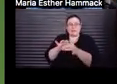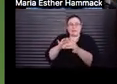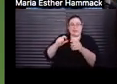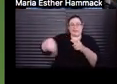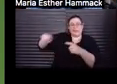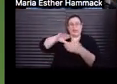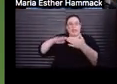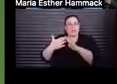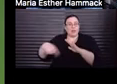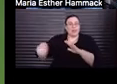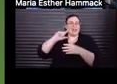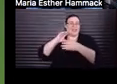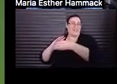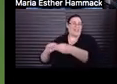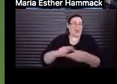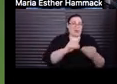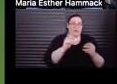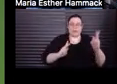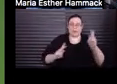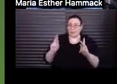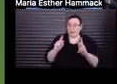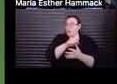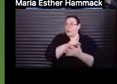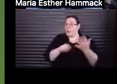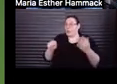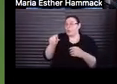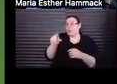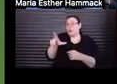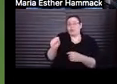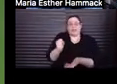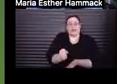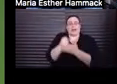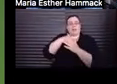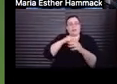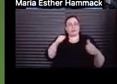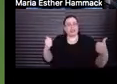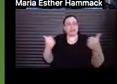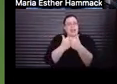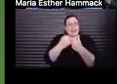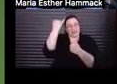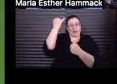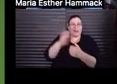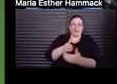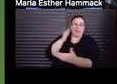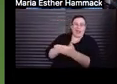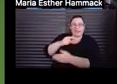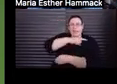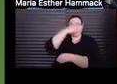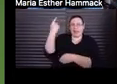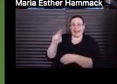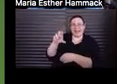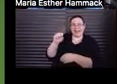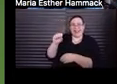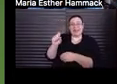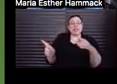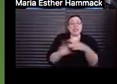and voices, tools that also can help us challenge anti-Blackness on both sides of the border.